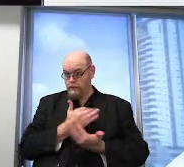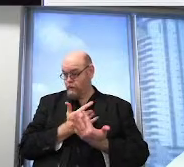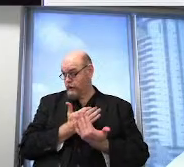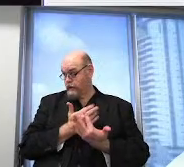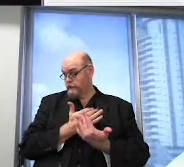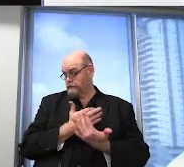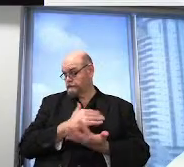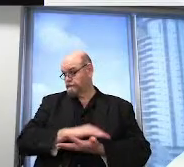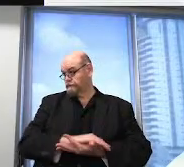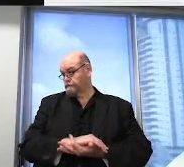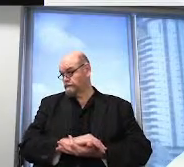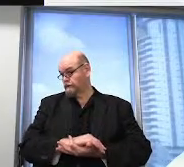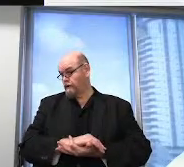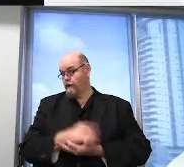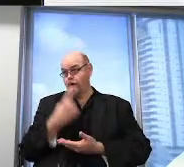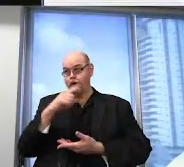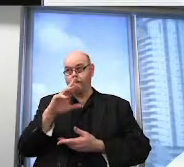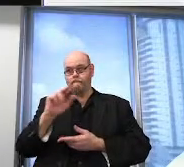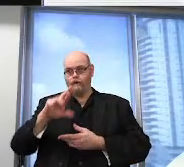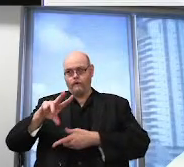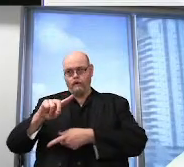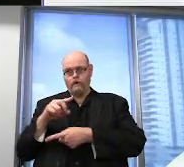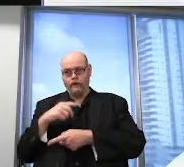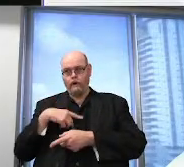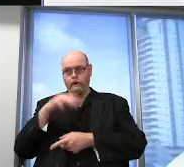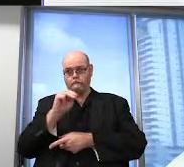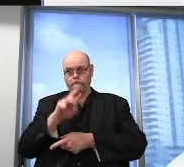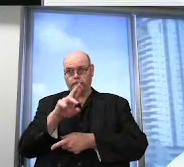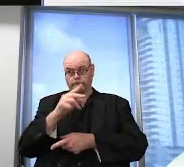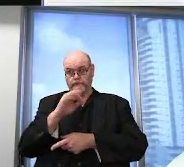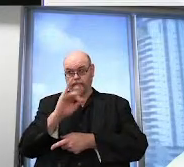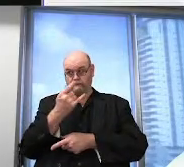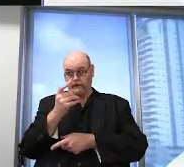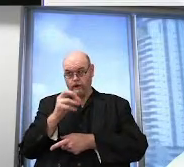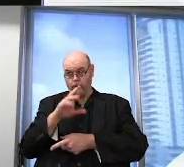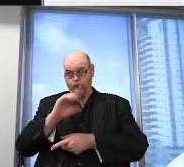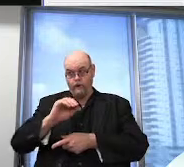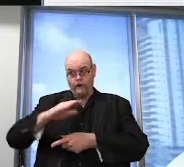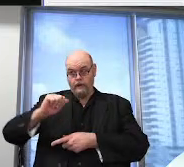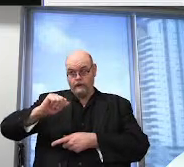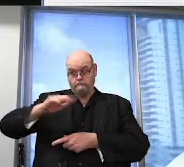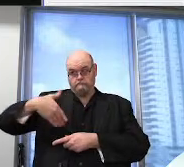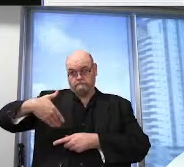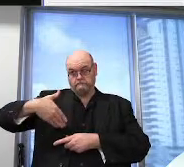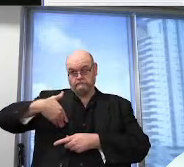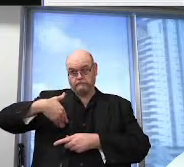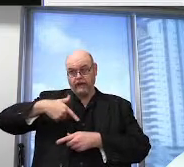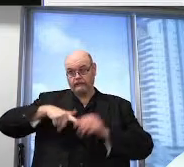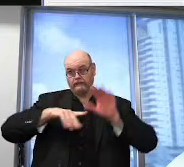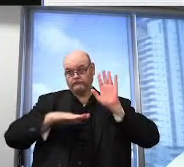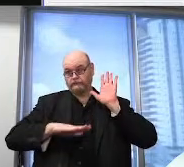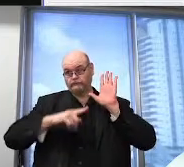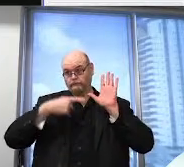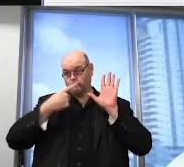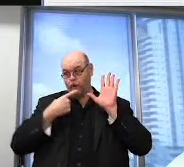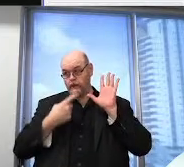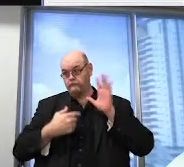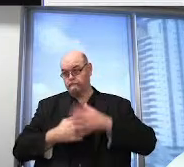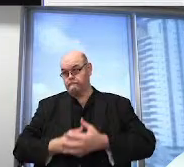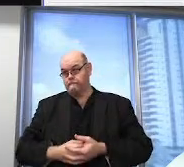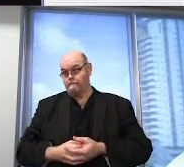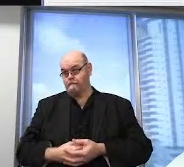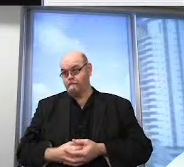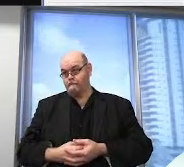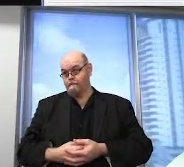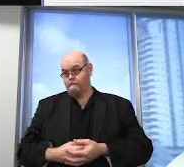I need to wait. Just for the record, for clarity, Mr. Figueroa, not been sworn in. Okay. Well,